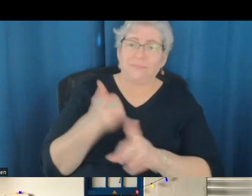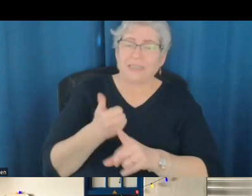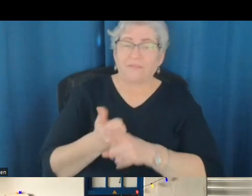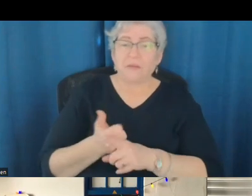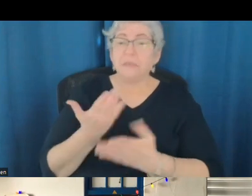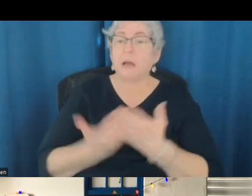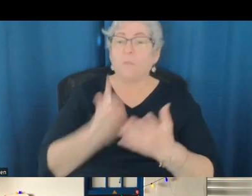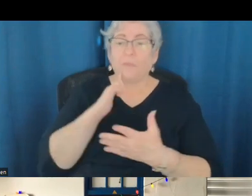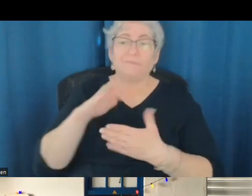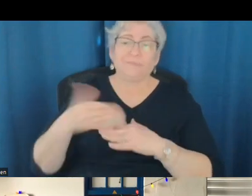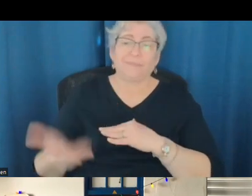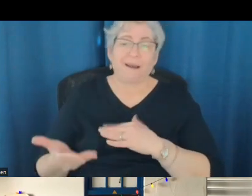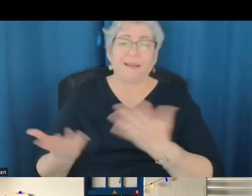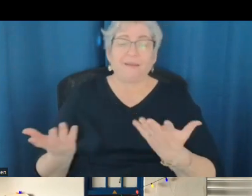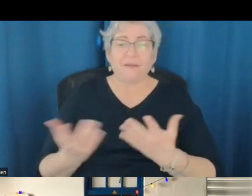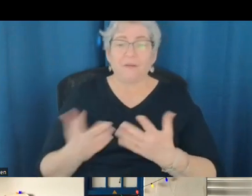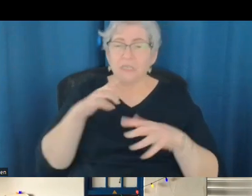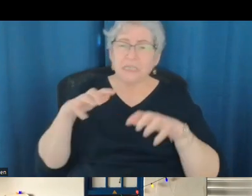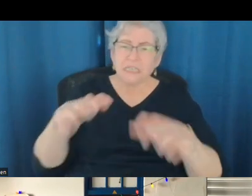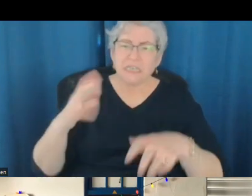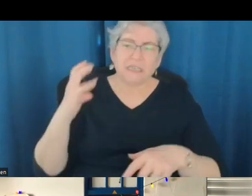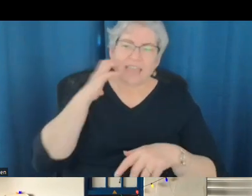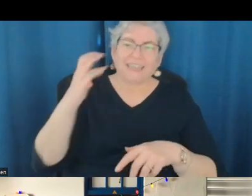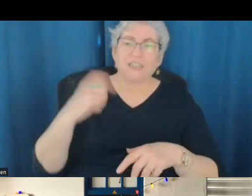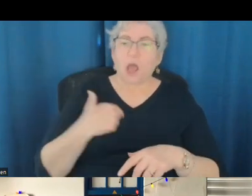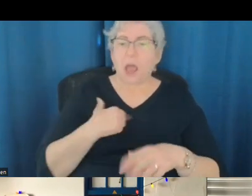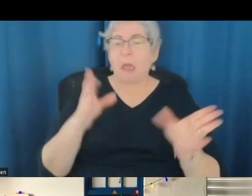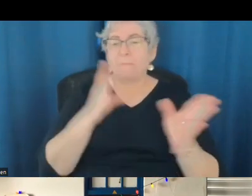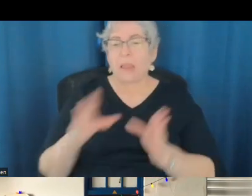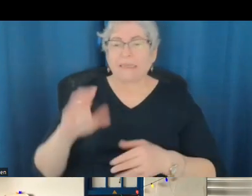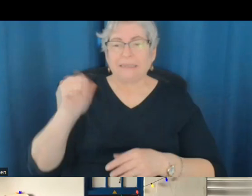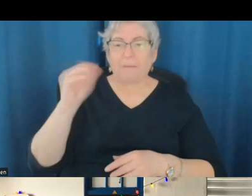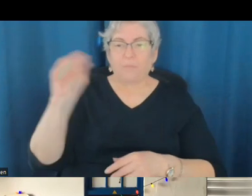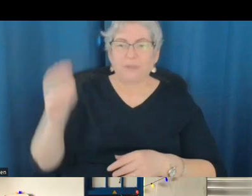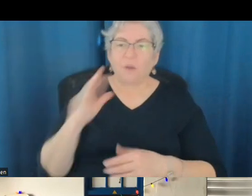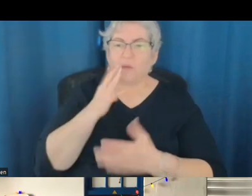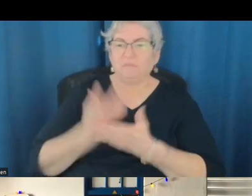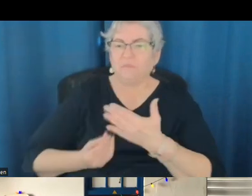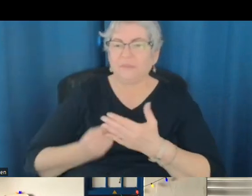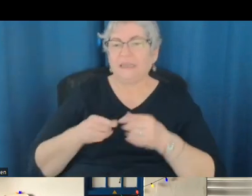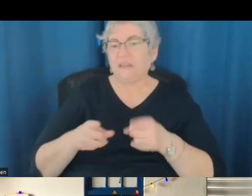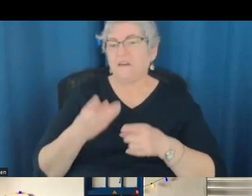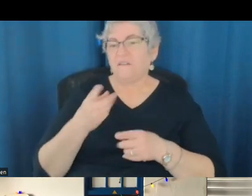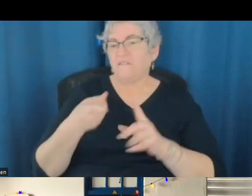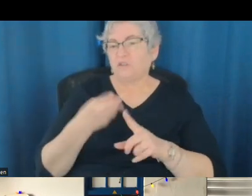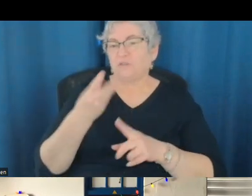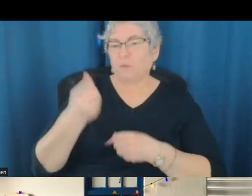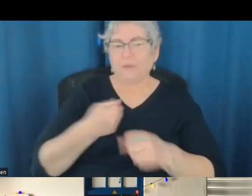lose some. With a dense meadow planting, I plan for about a 10% loss over the first couple of years.